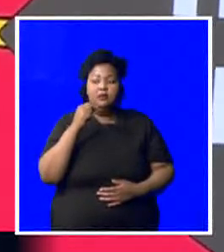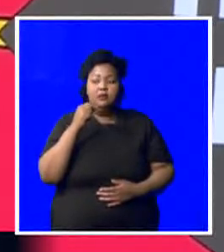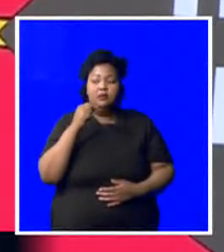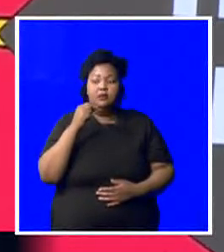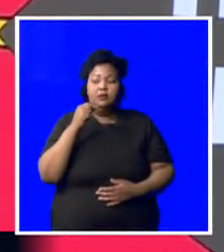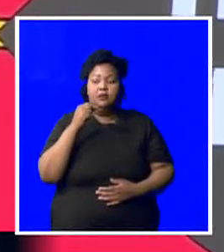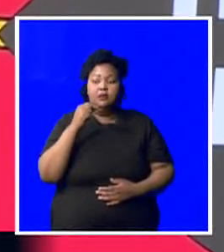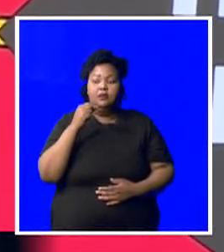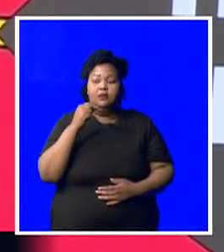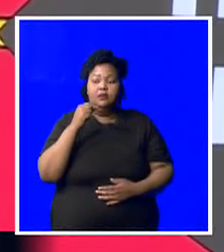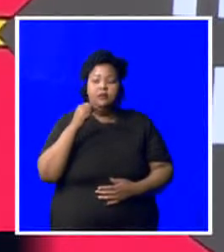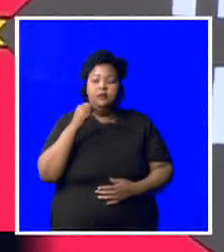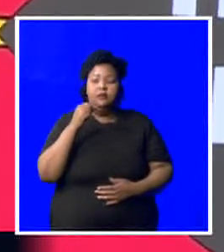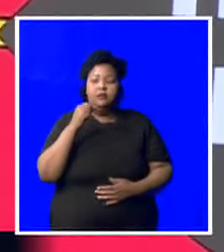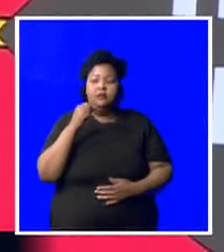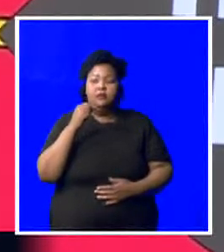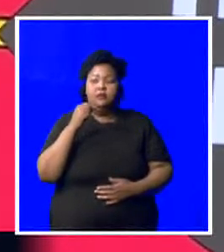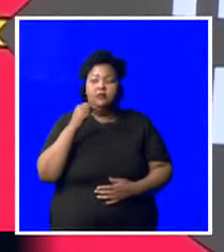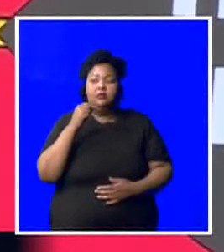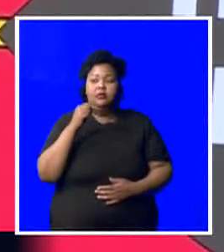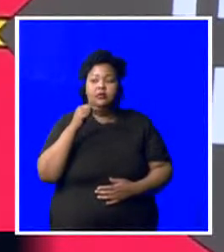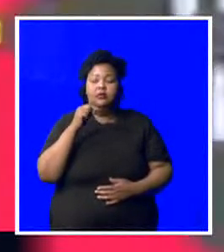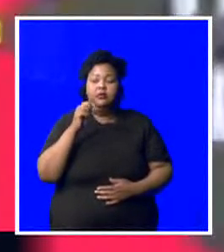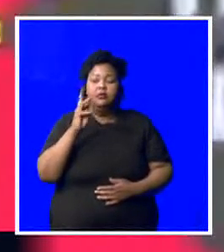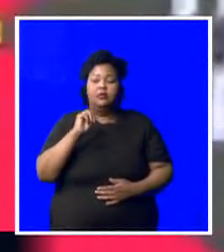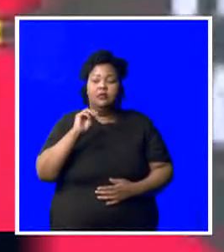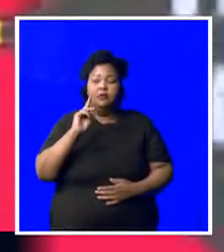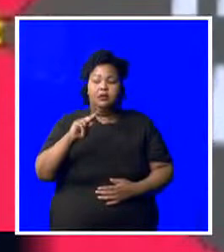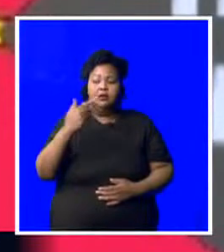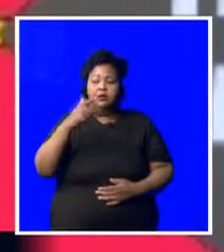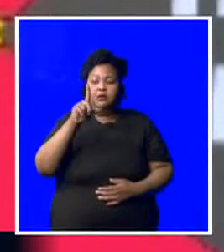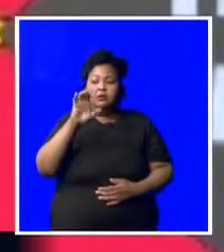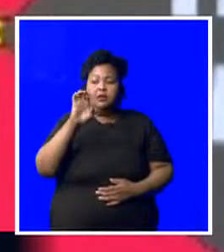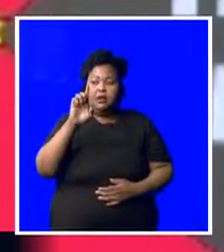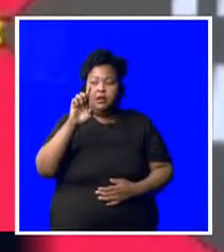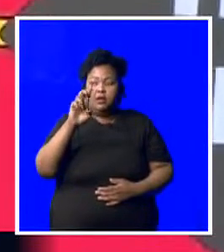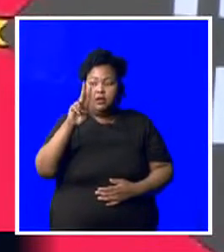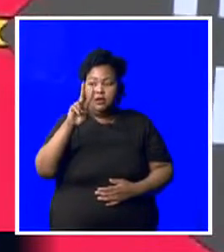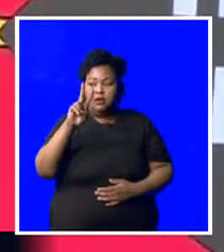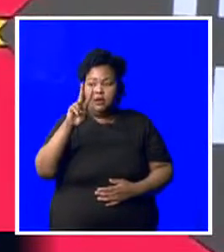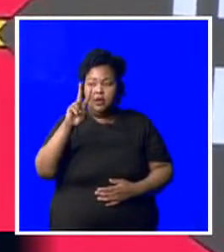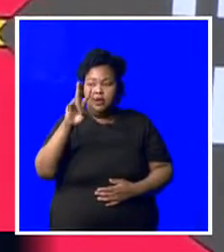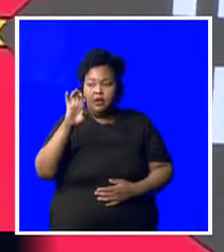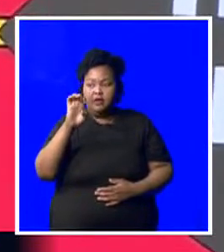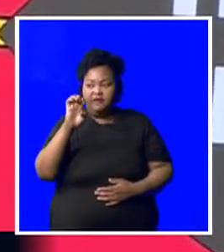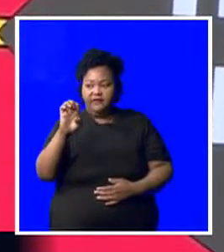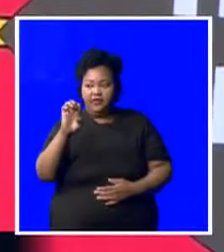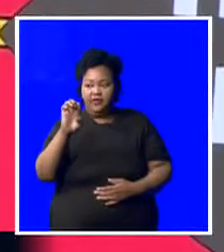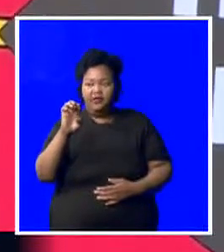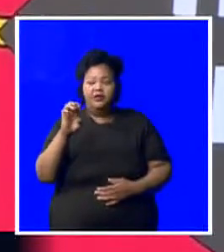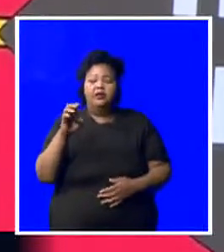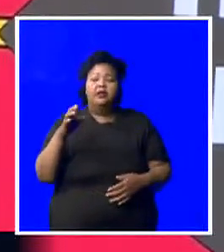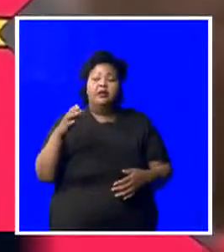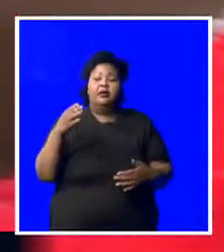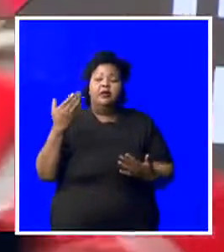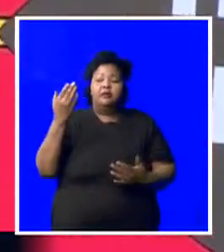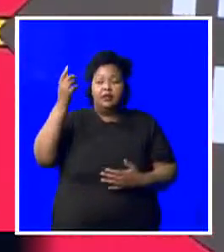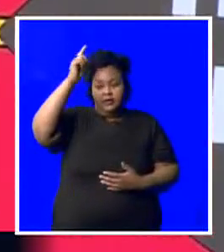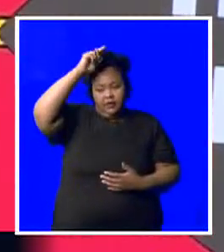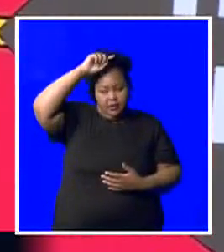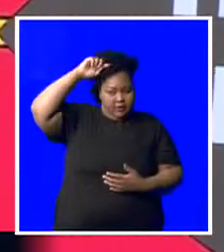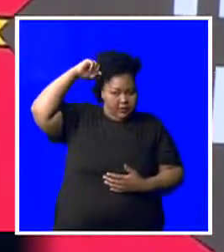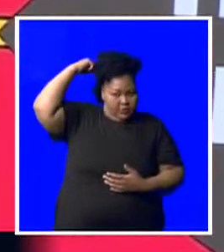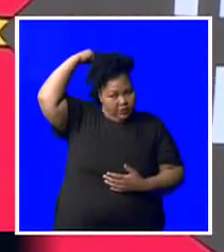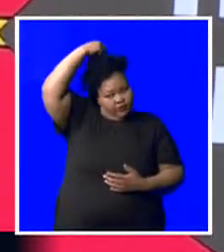induna yami ngumphelave chief bowami induna yami ngiRogers Mbambo esihlokweni silo sikhulu lesinikwa